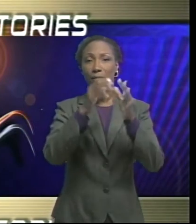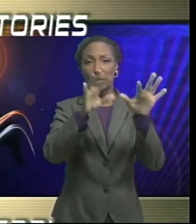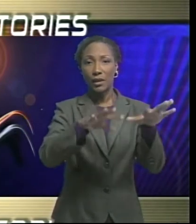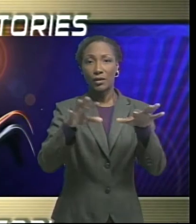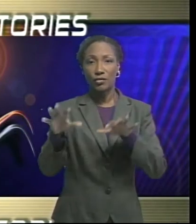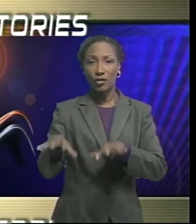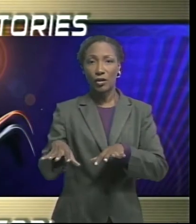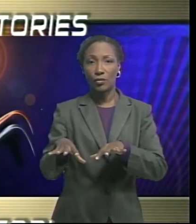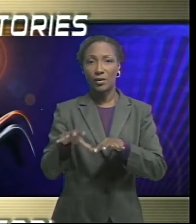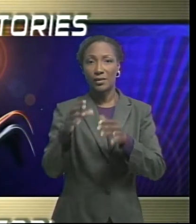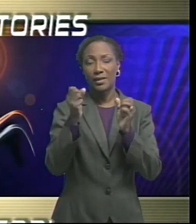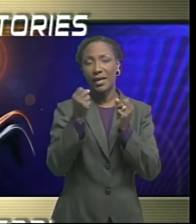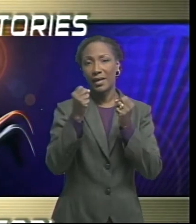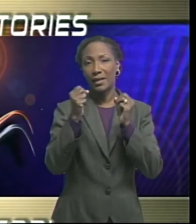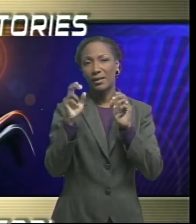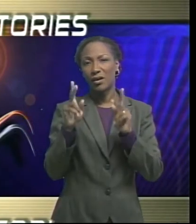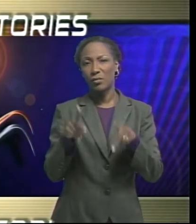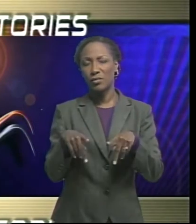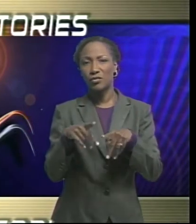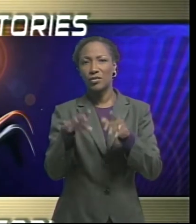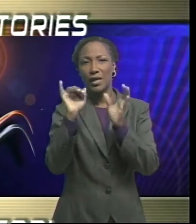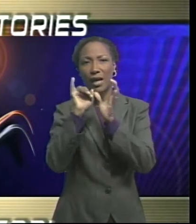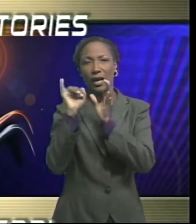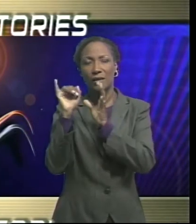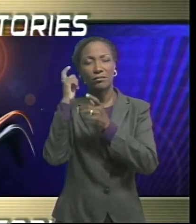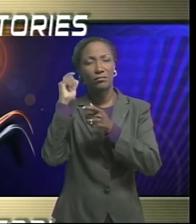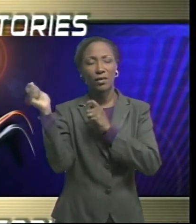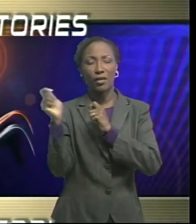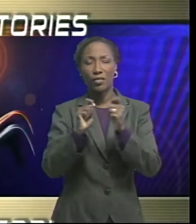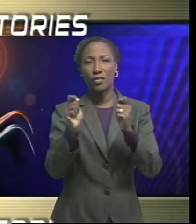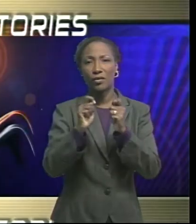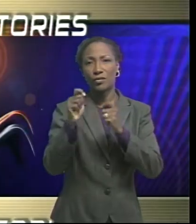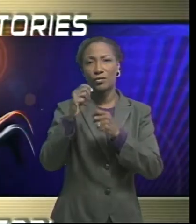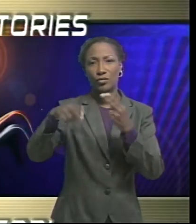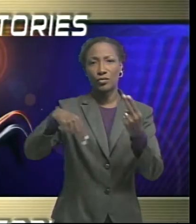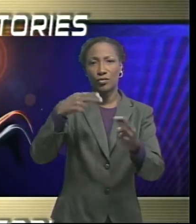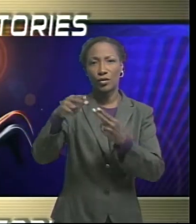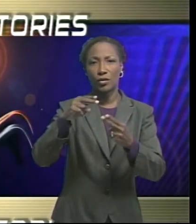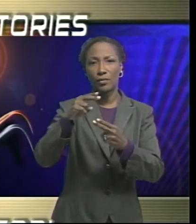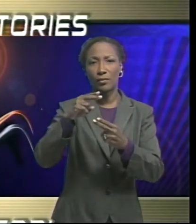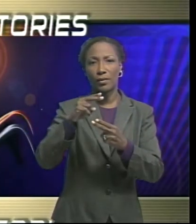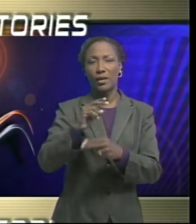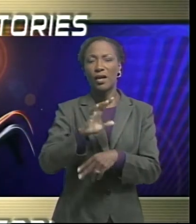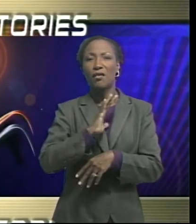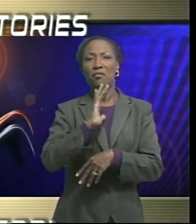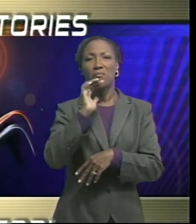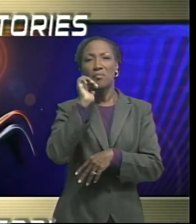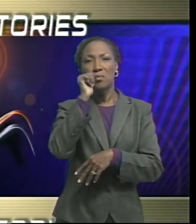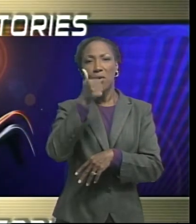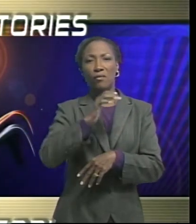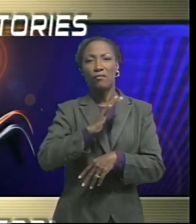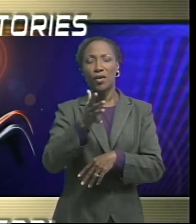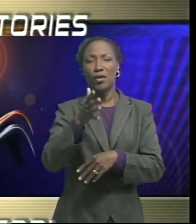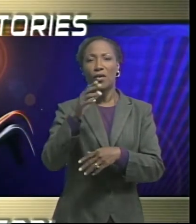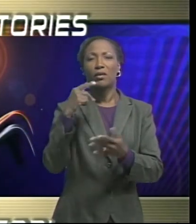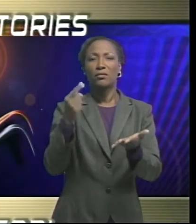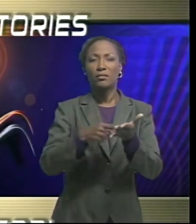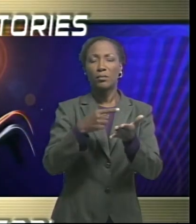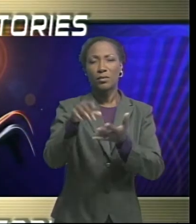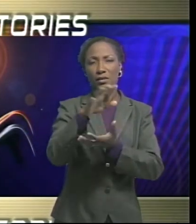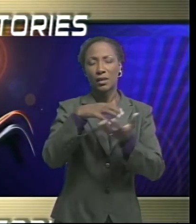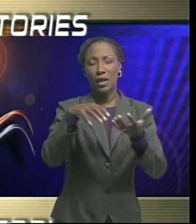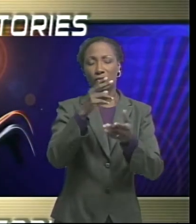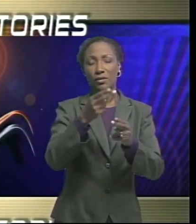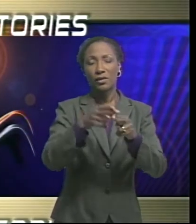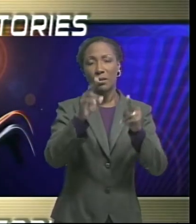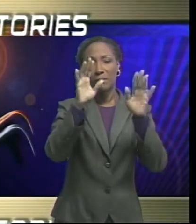showers and the chance of isolated thunderstorms. Tomorrow, fair to occasionally cloudy with some scattered